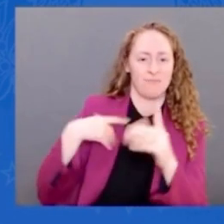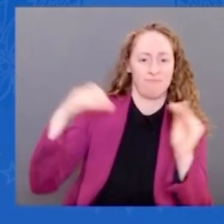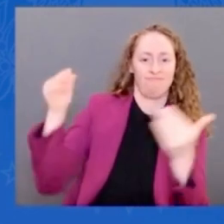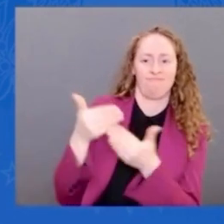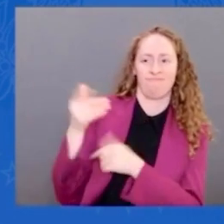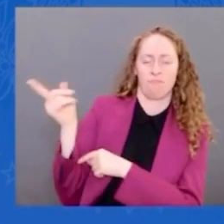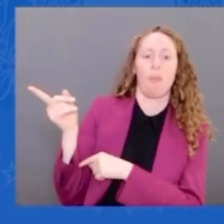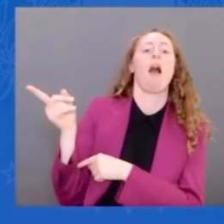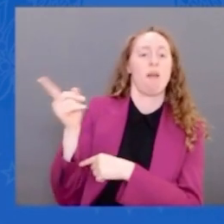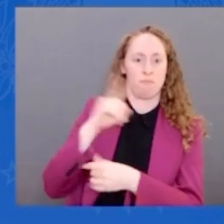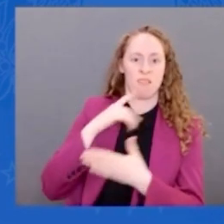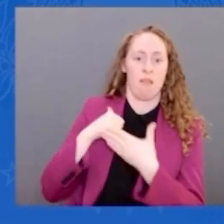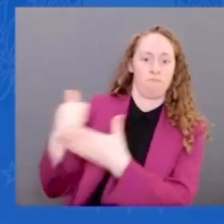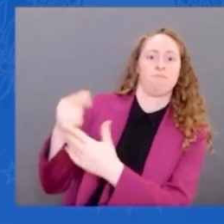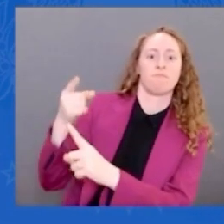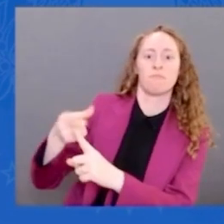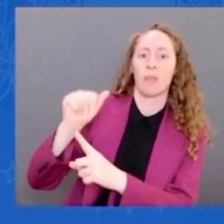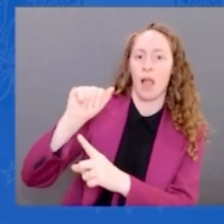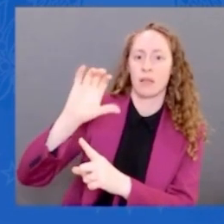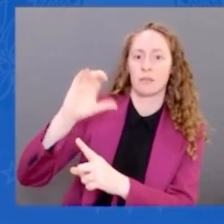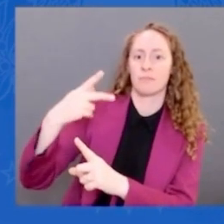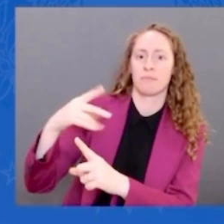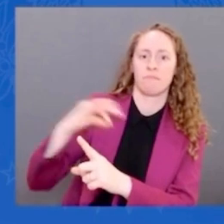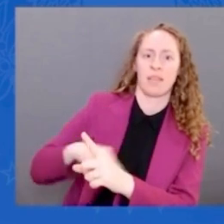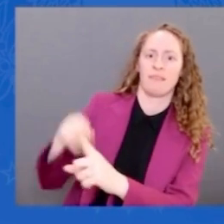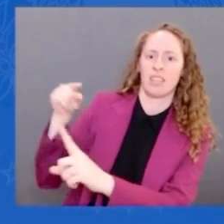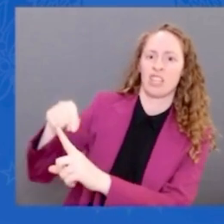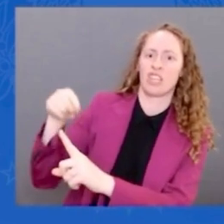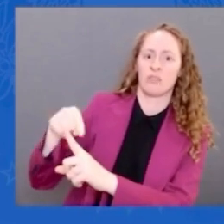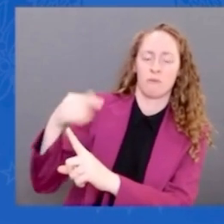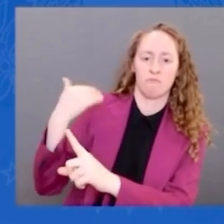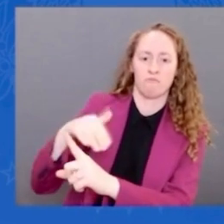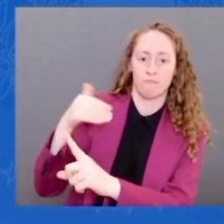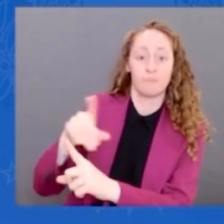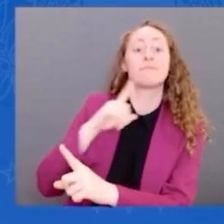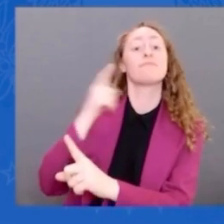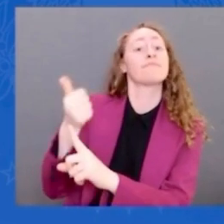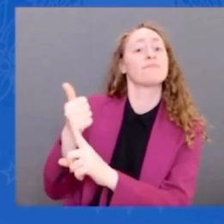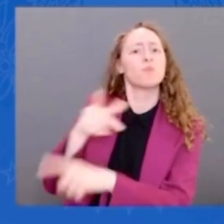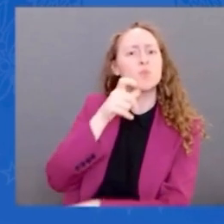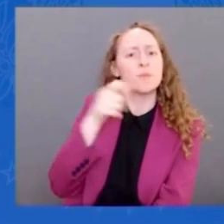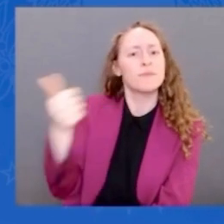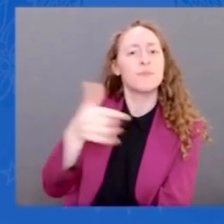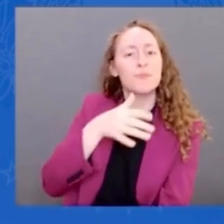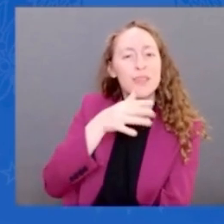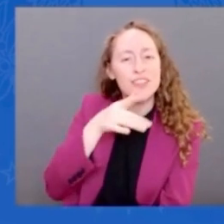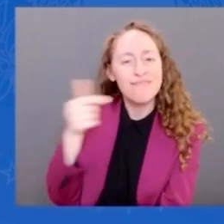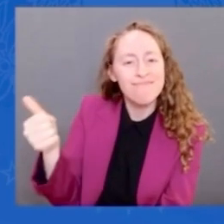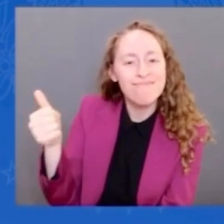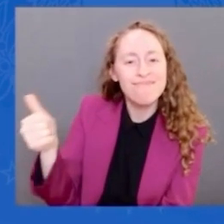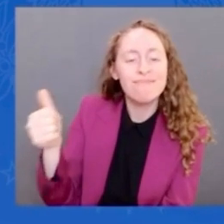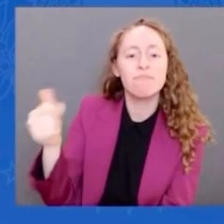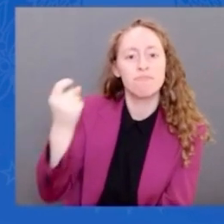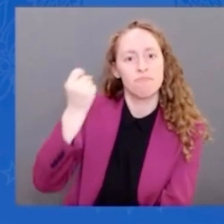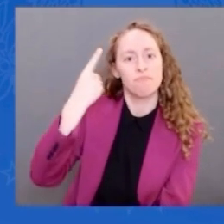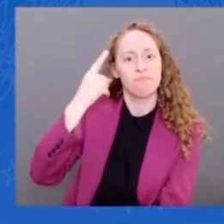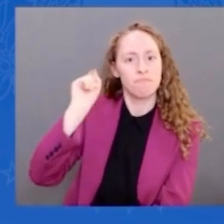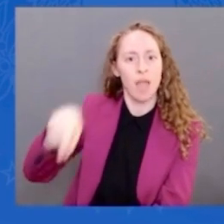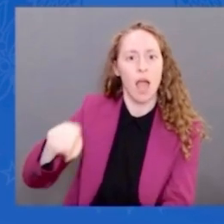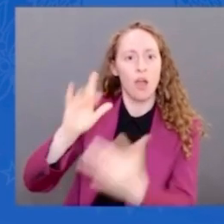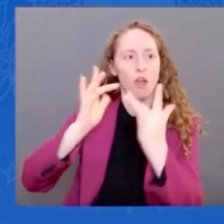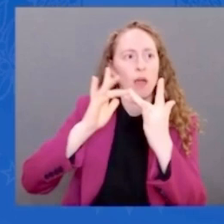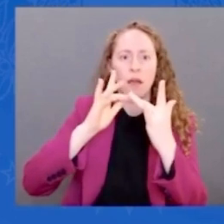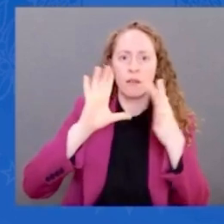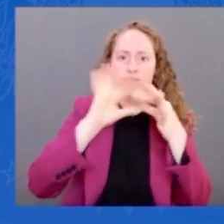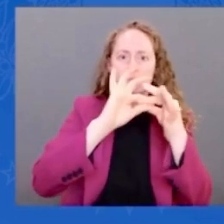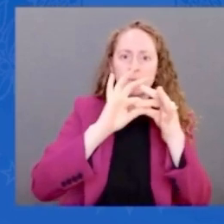mother who knows the difference that access to high-speed internet can make for the young people of our nation. Please welcome